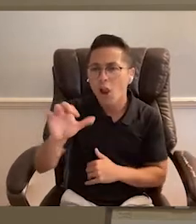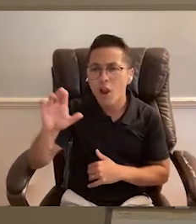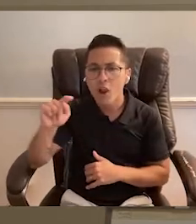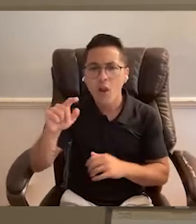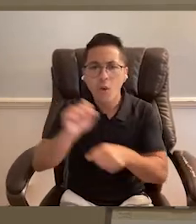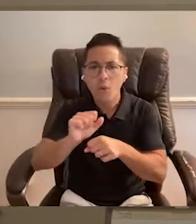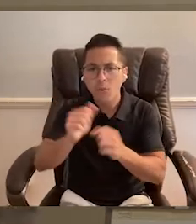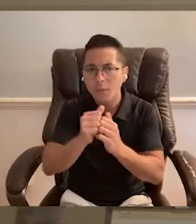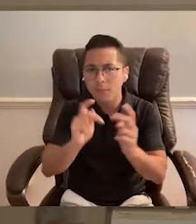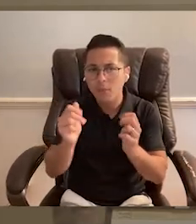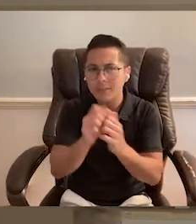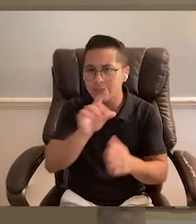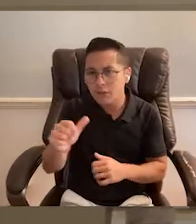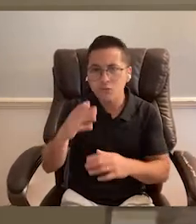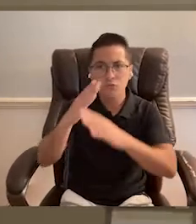cart.usf.edu.